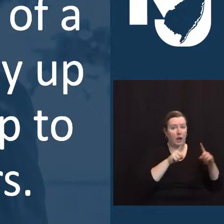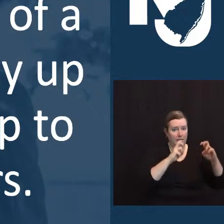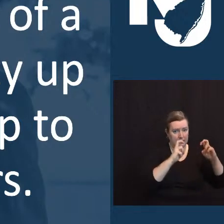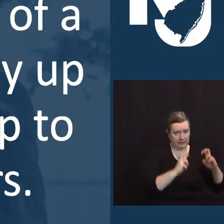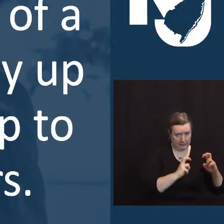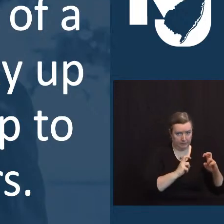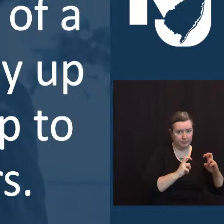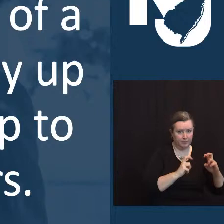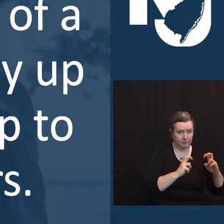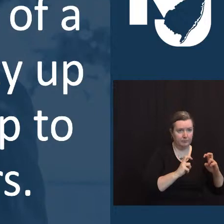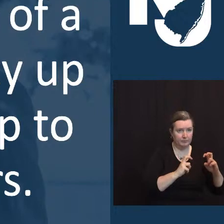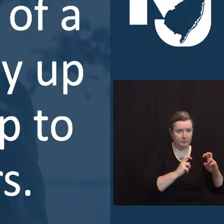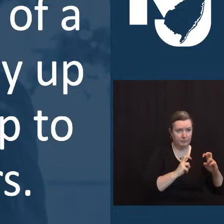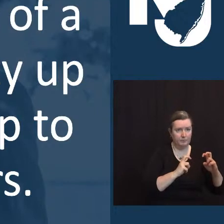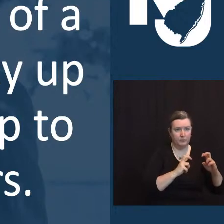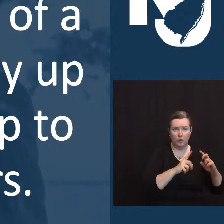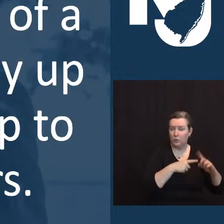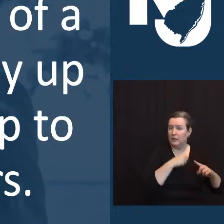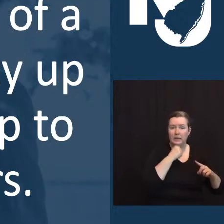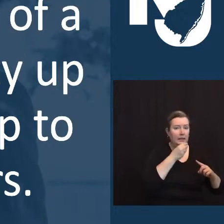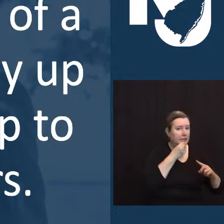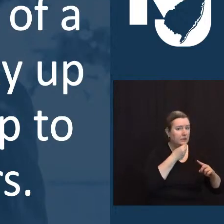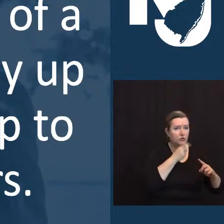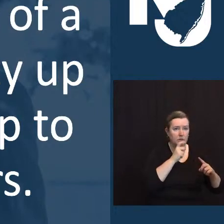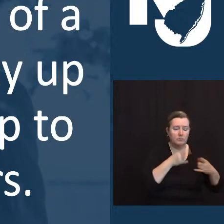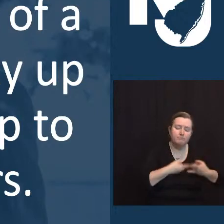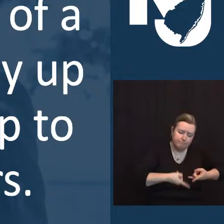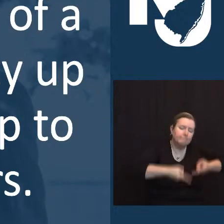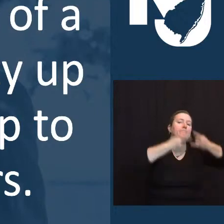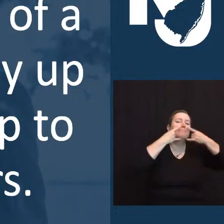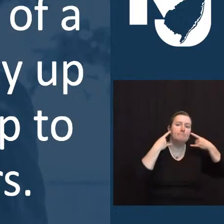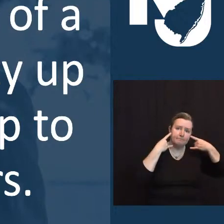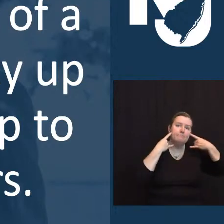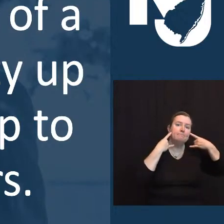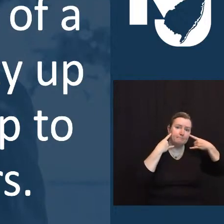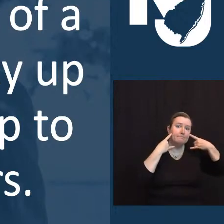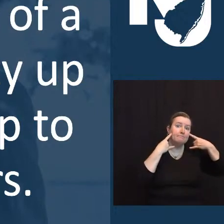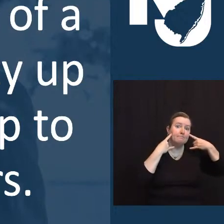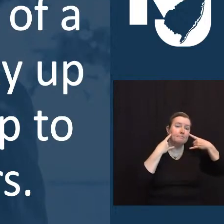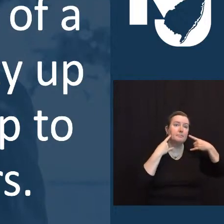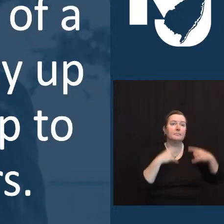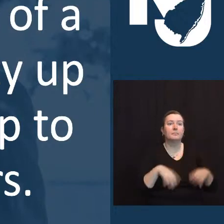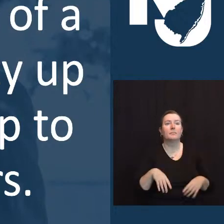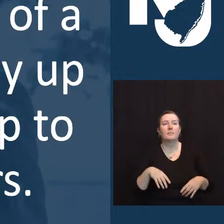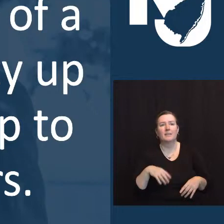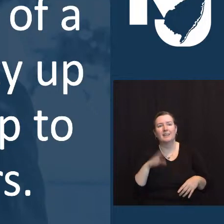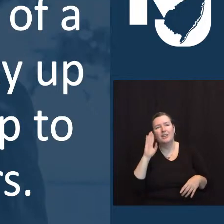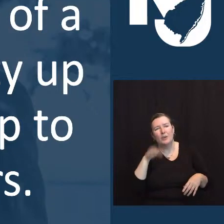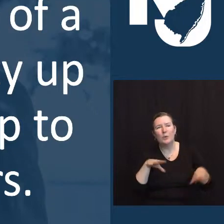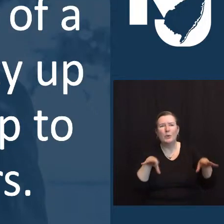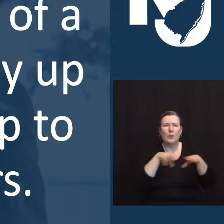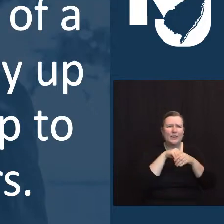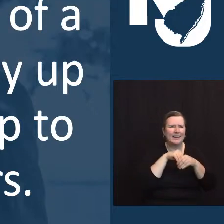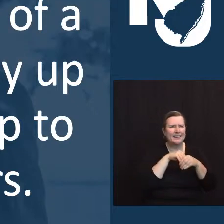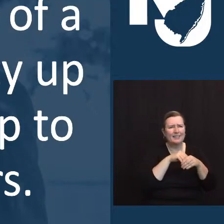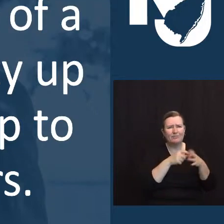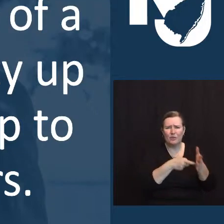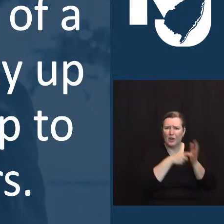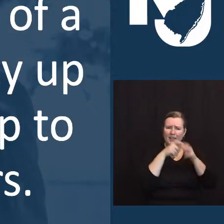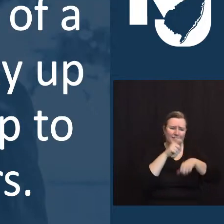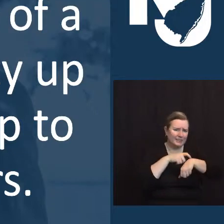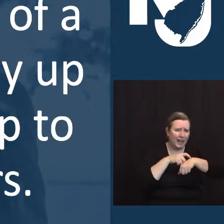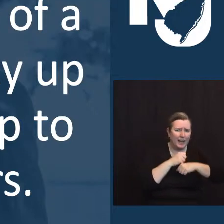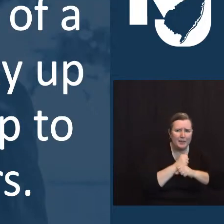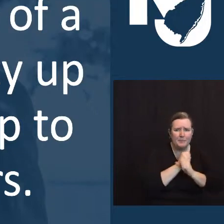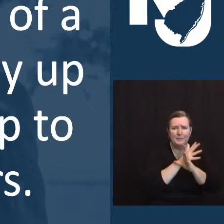times. However, because we know these events take time to plan and we see things slowly moving in the right direction. We can